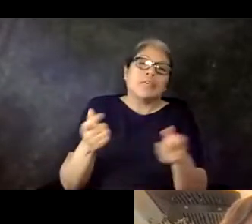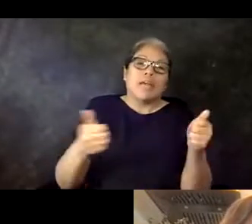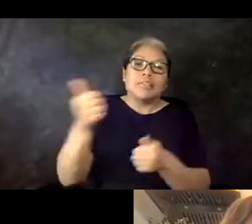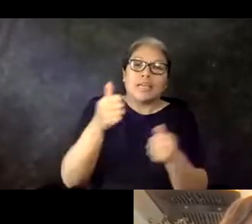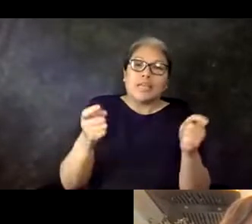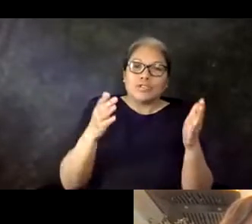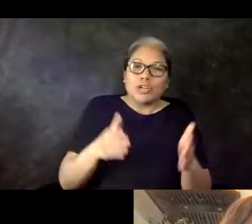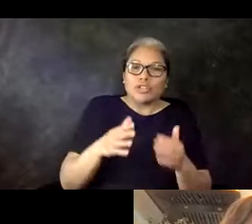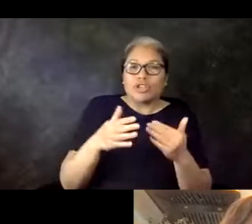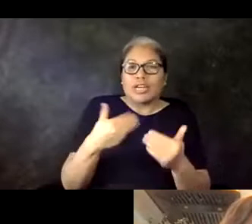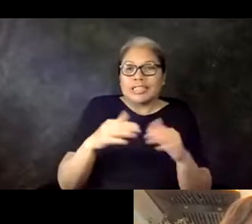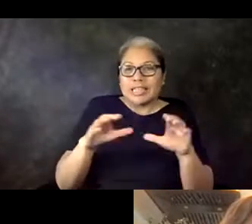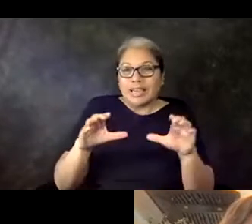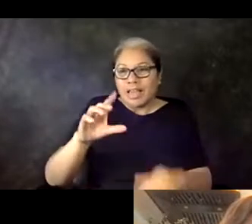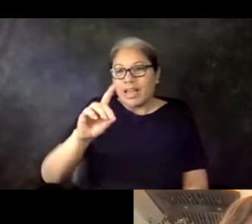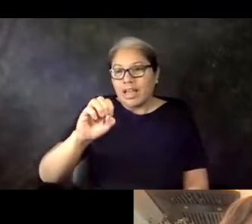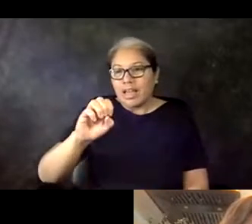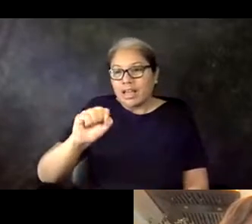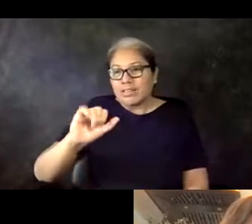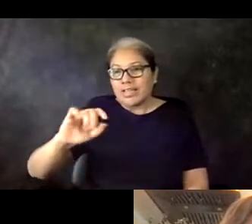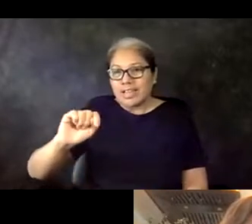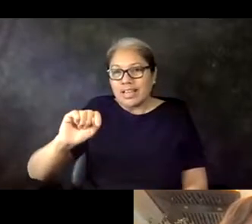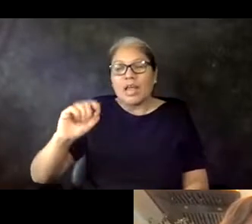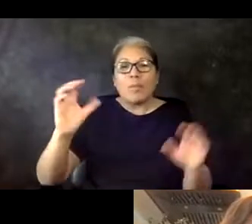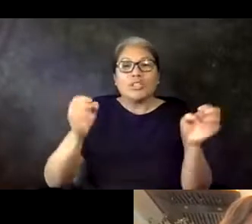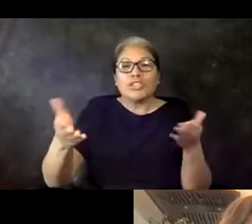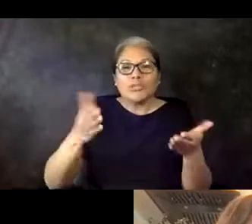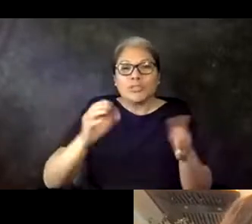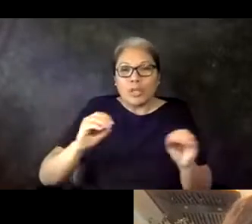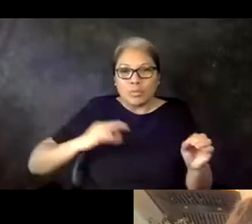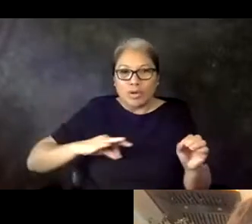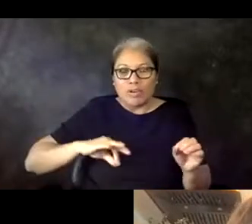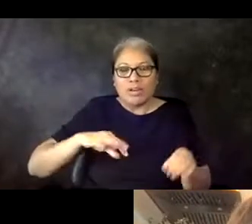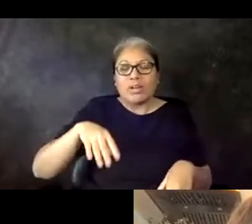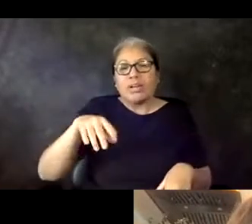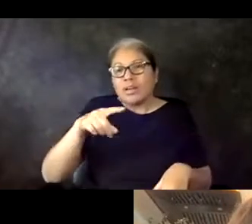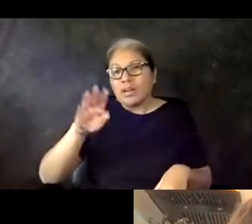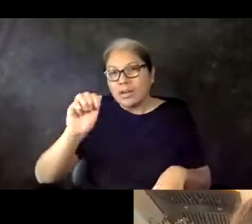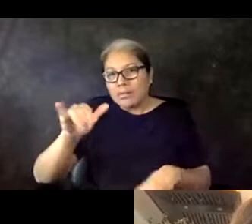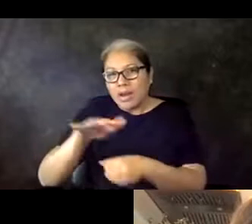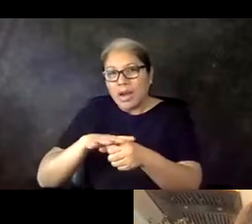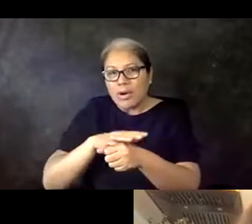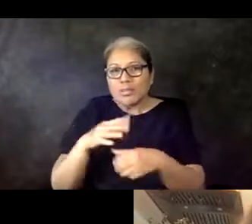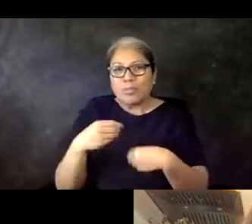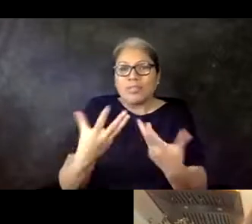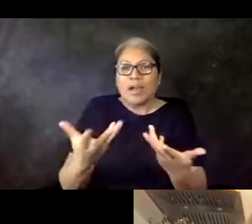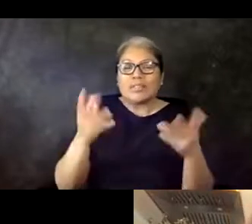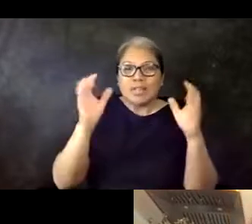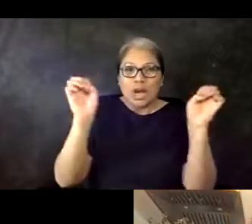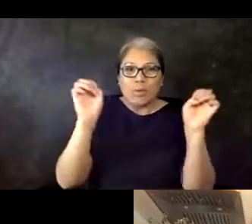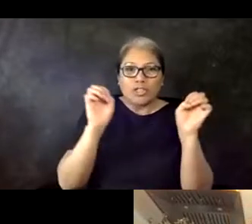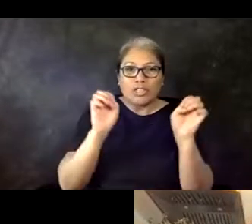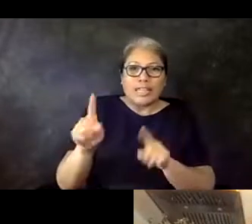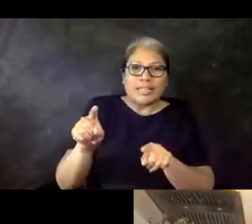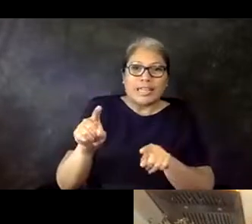Emergency Services, a nonprofit in the San Francisco Bay Area that provides emergency attendant care, wheelchair repair,